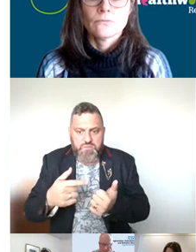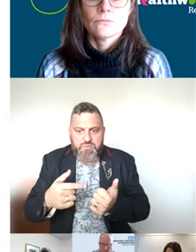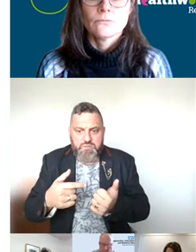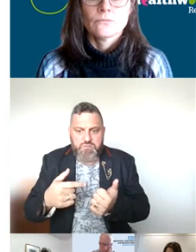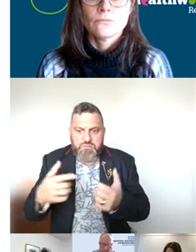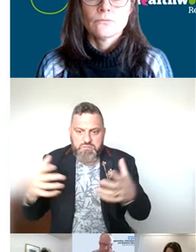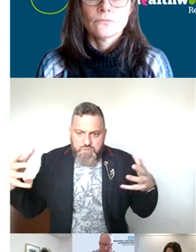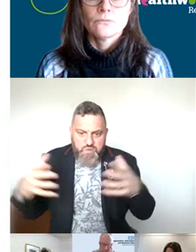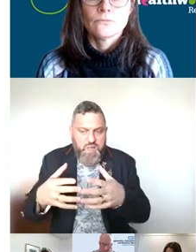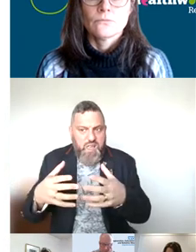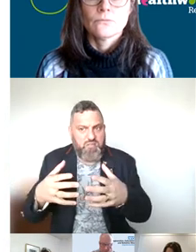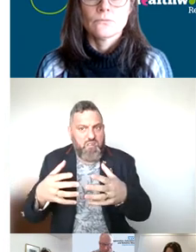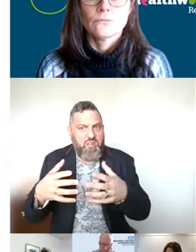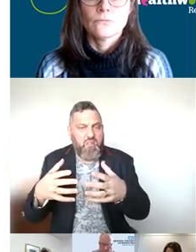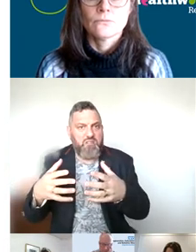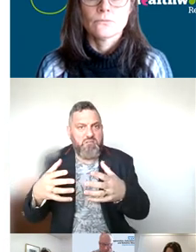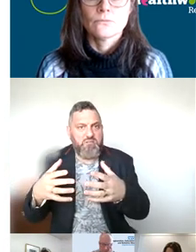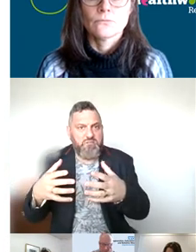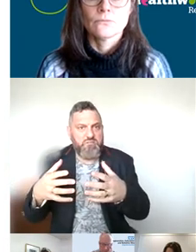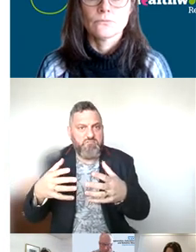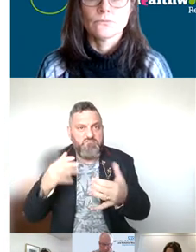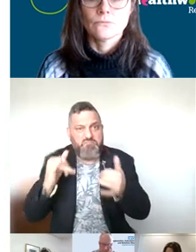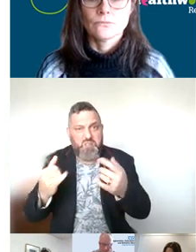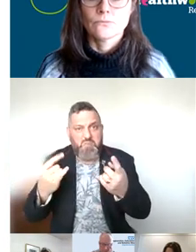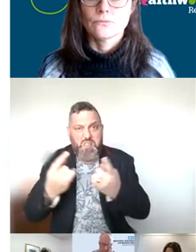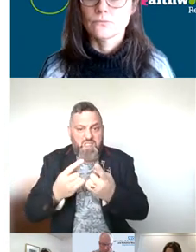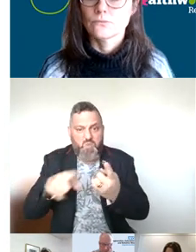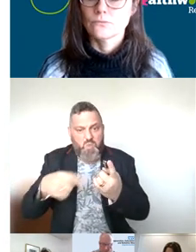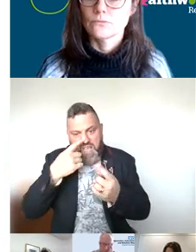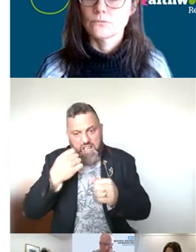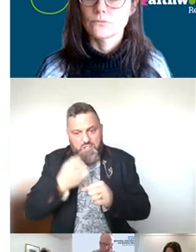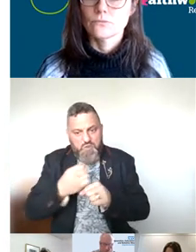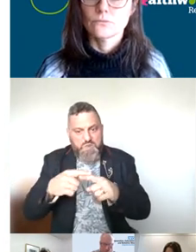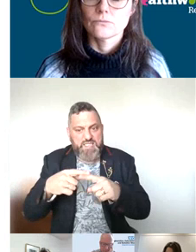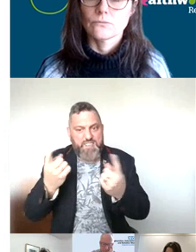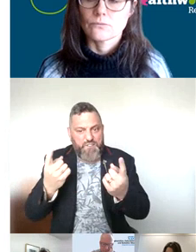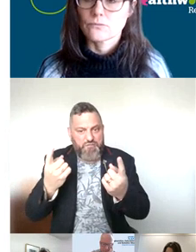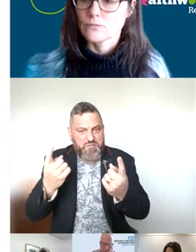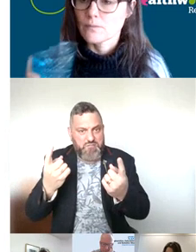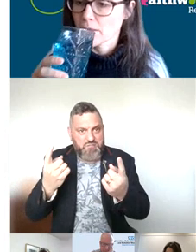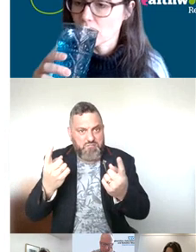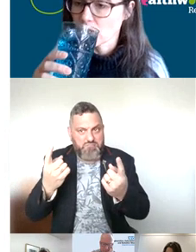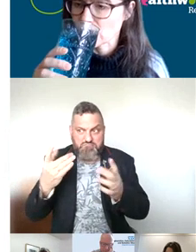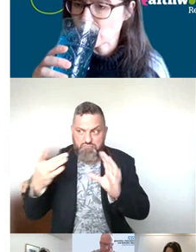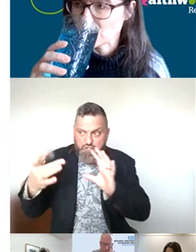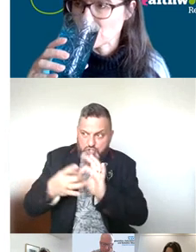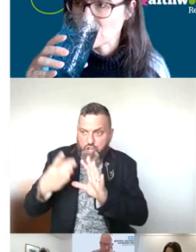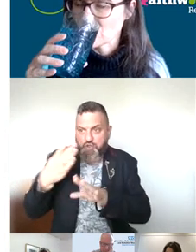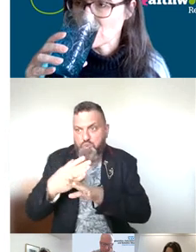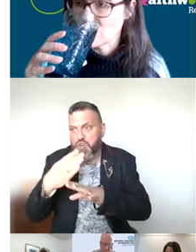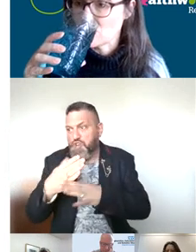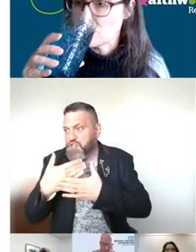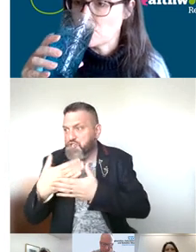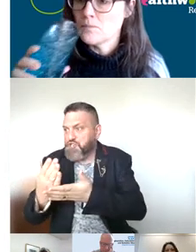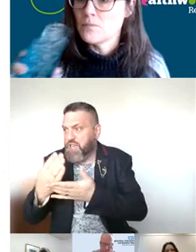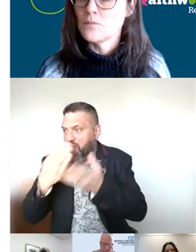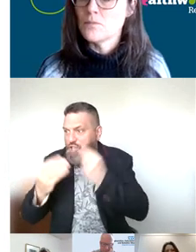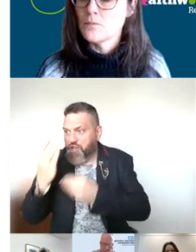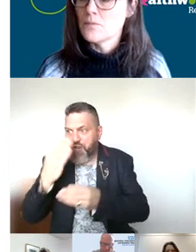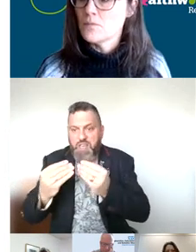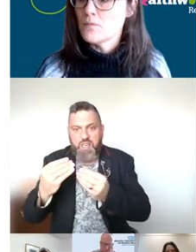of organisations, there might be things that we could do differently and better in terms of joint working, sharing learning, tackling